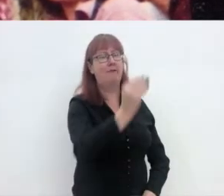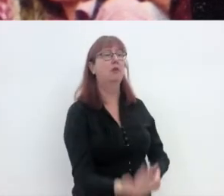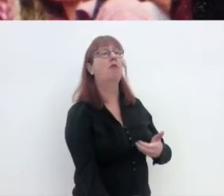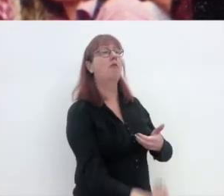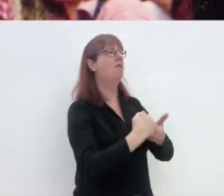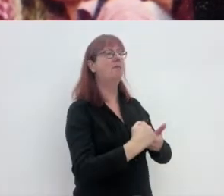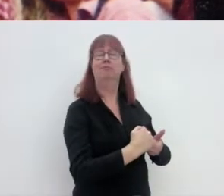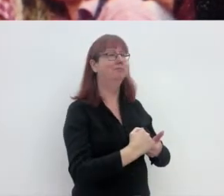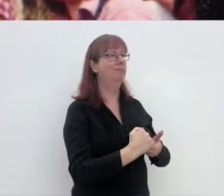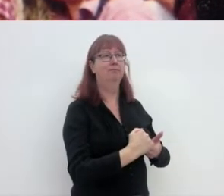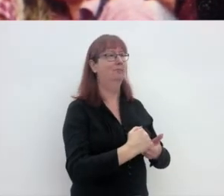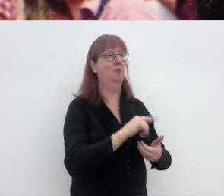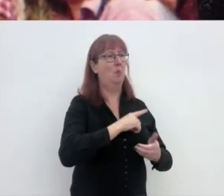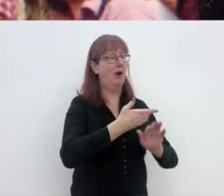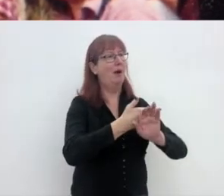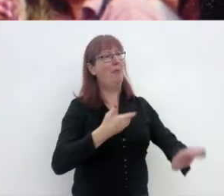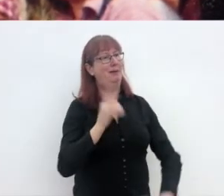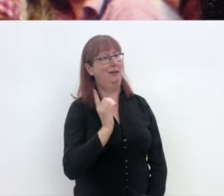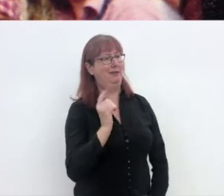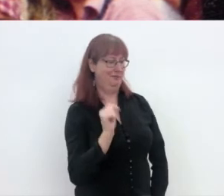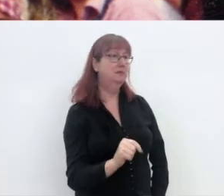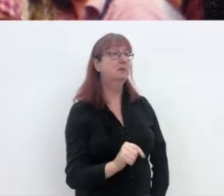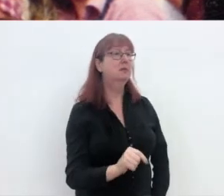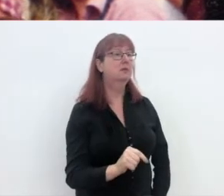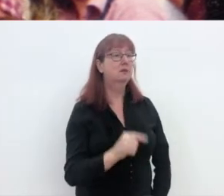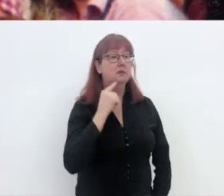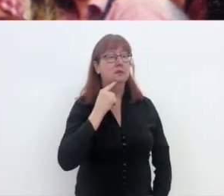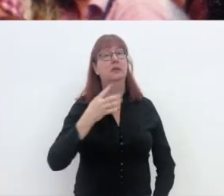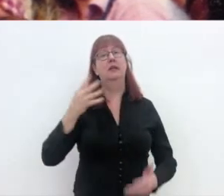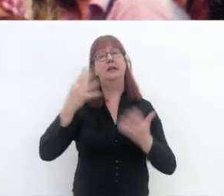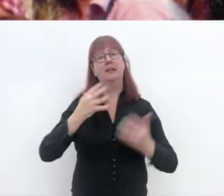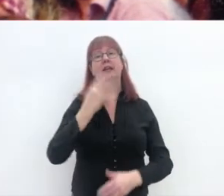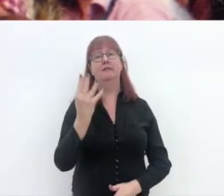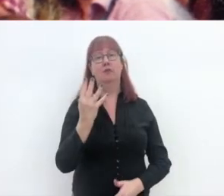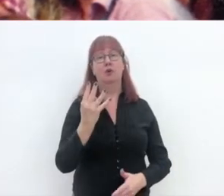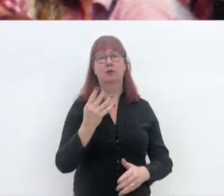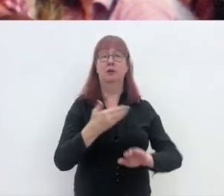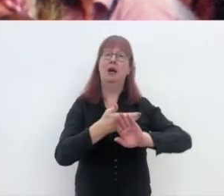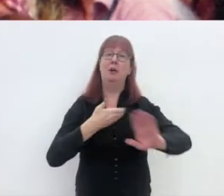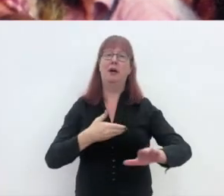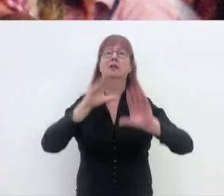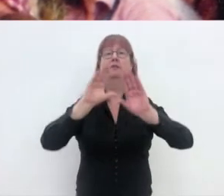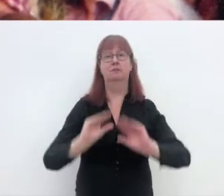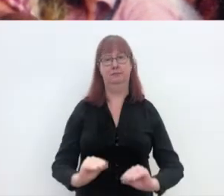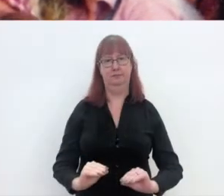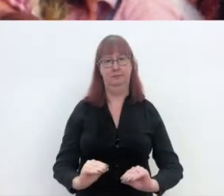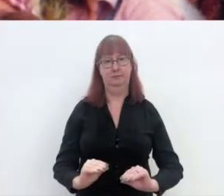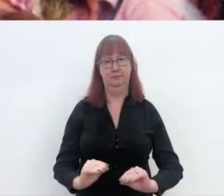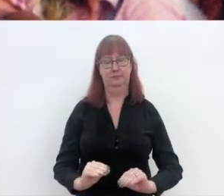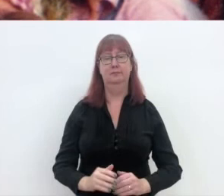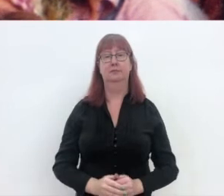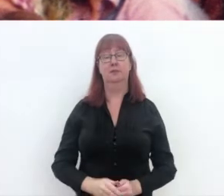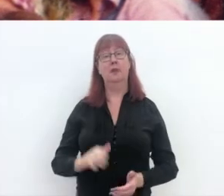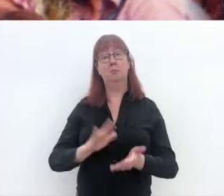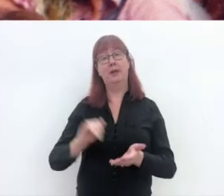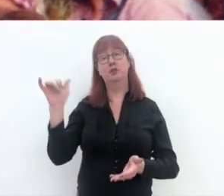taking part Until the apartheid regime came to an end in 1994 It should therefore be